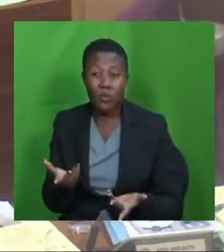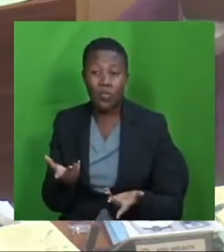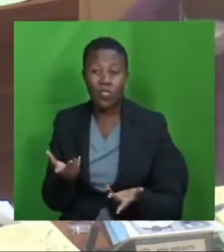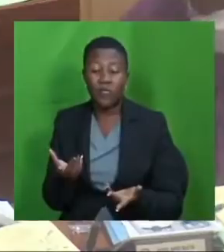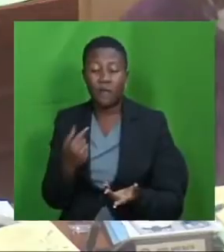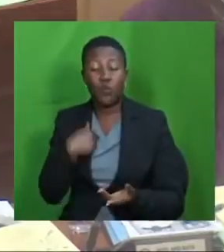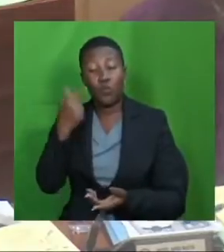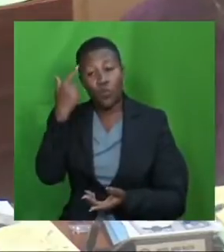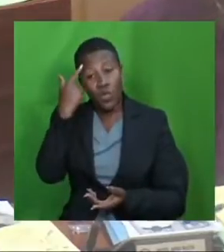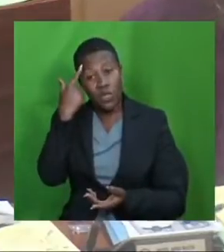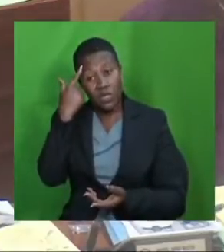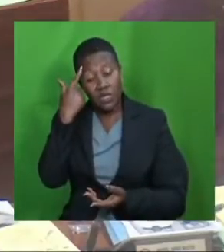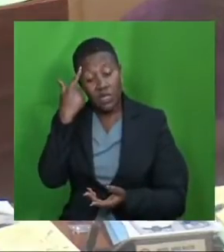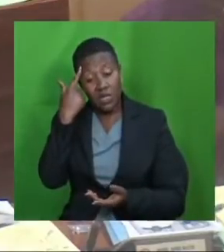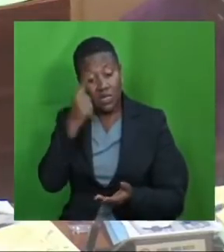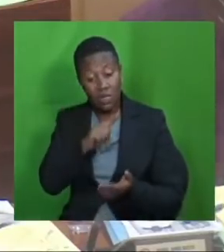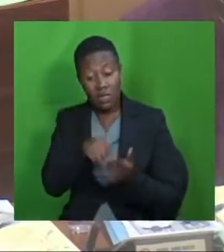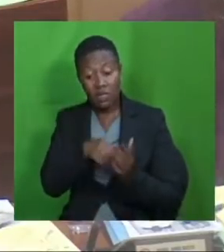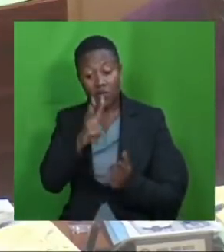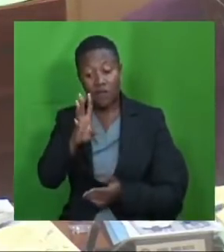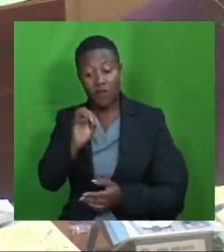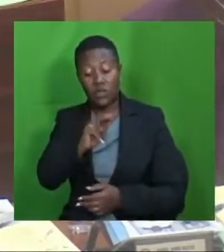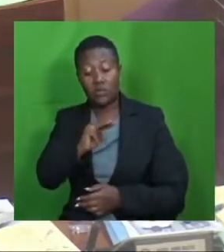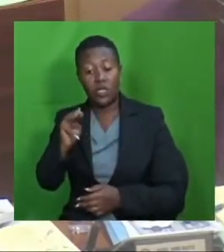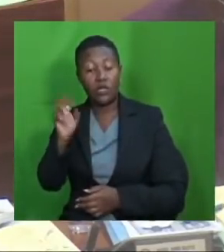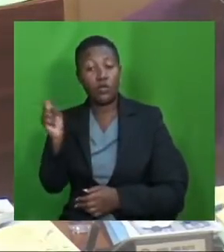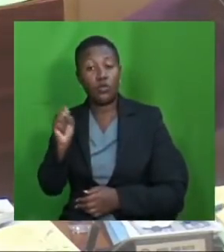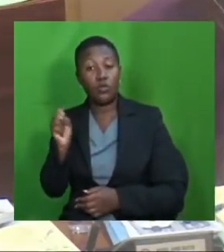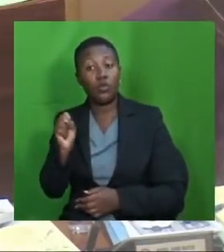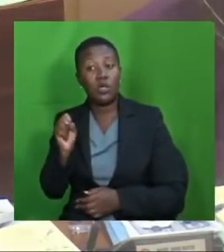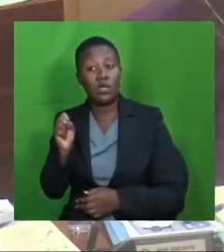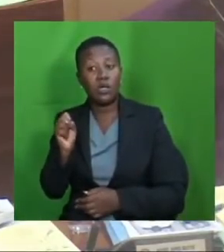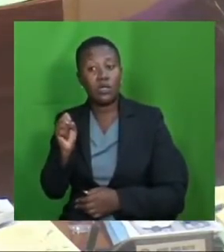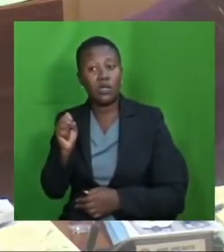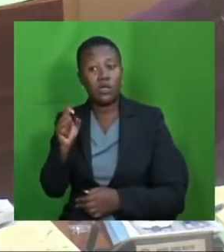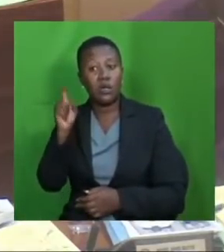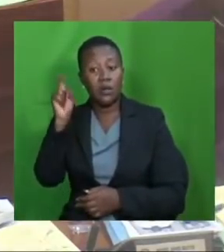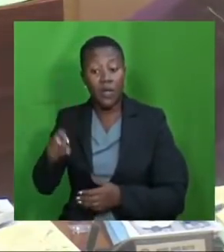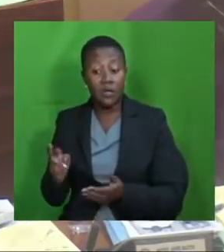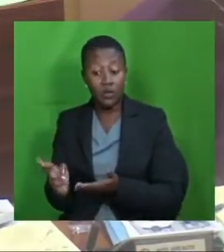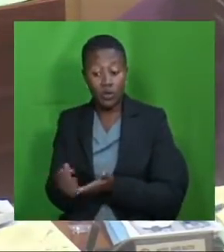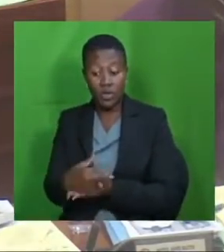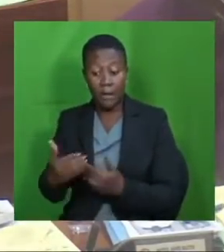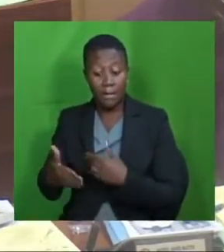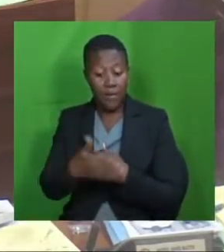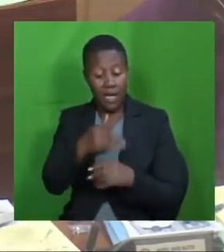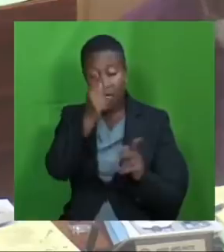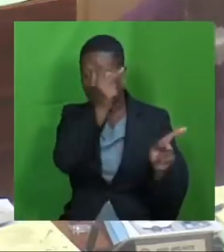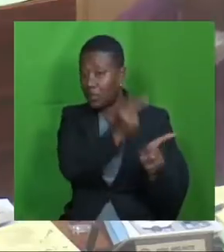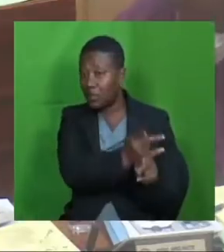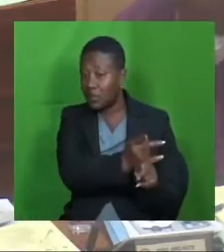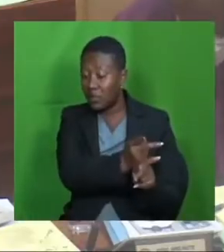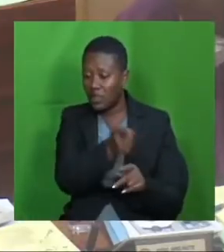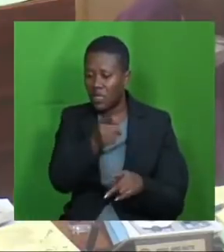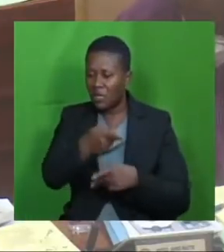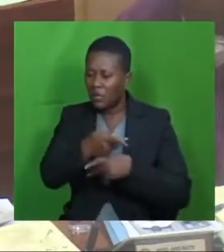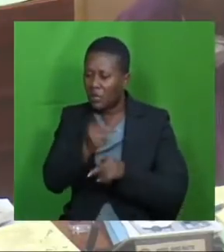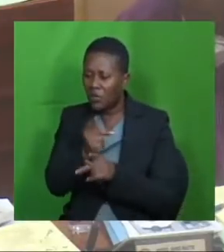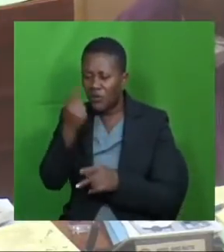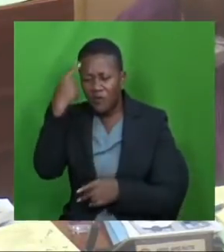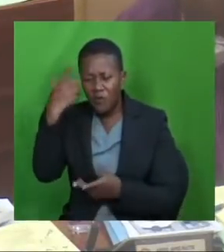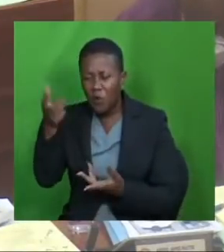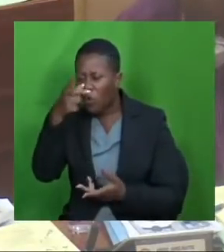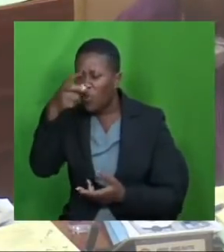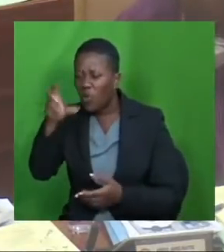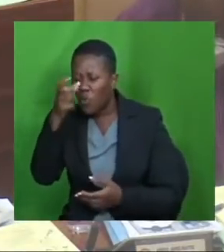think that this $40 million must return back to the coffers. It's a provision for chop chop.